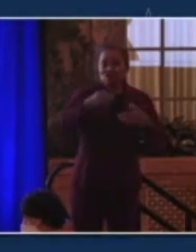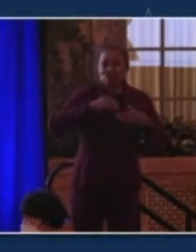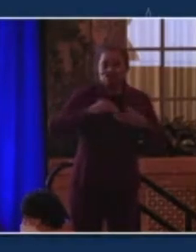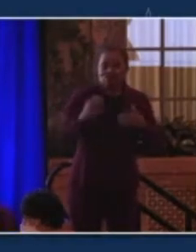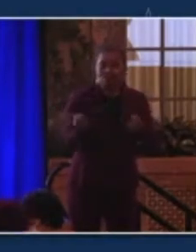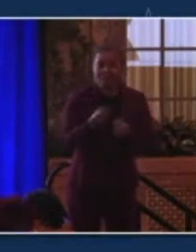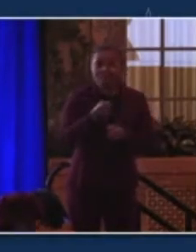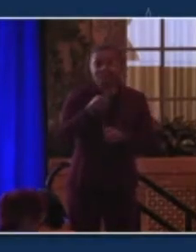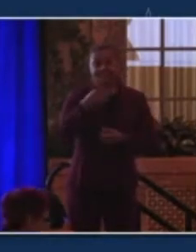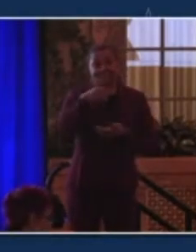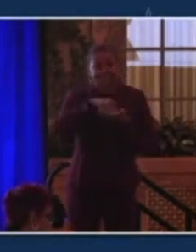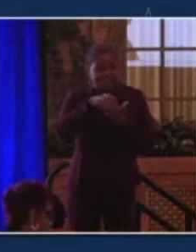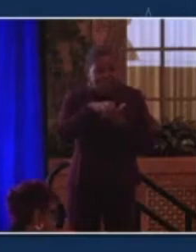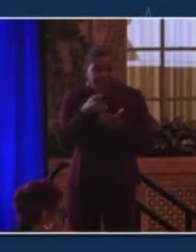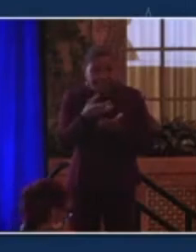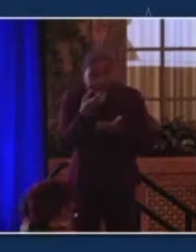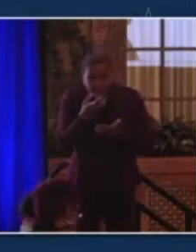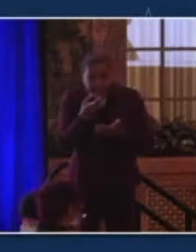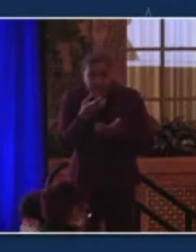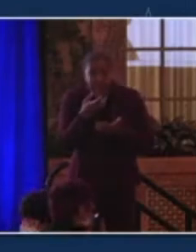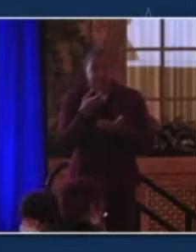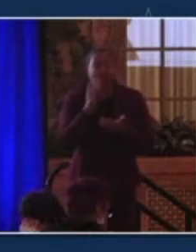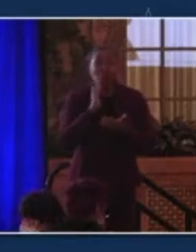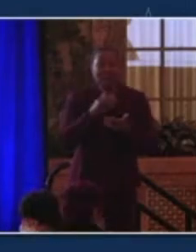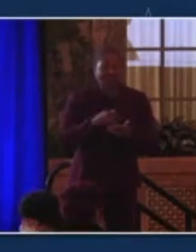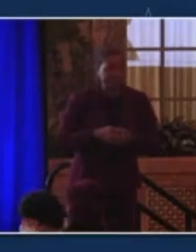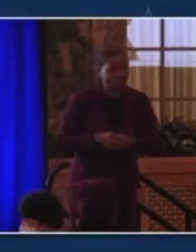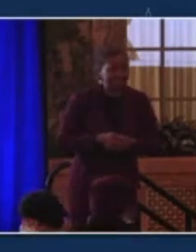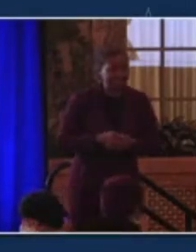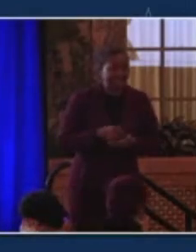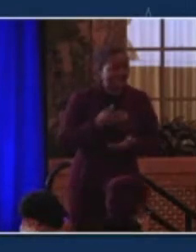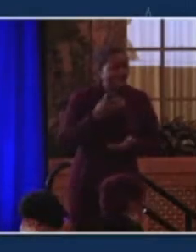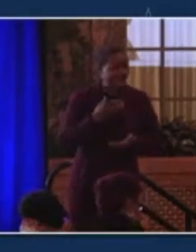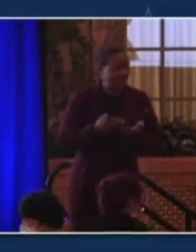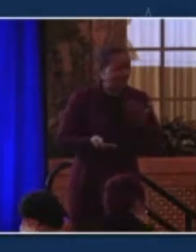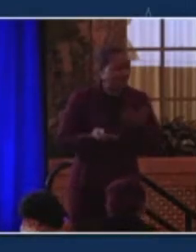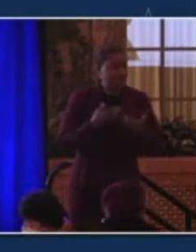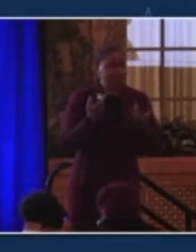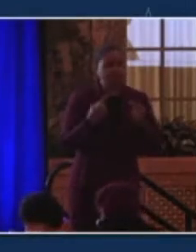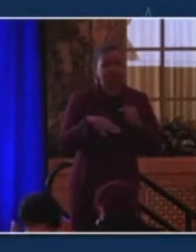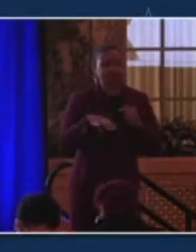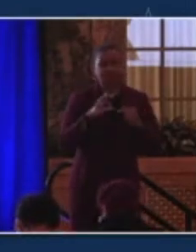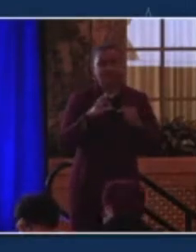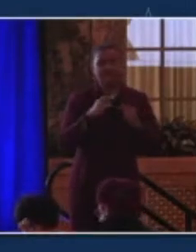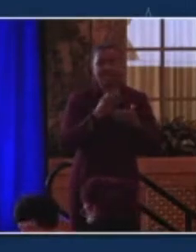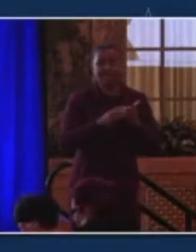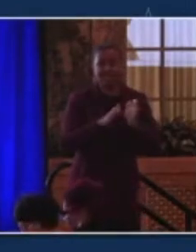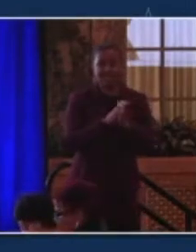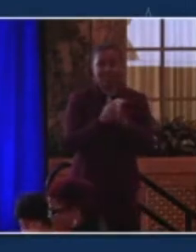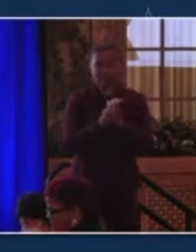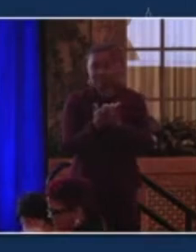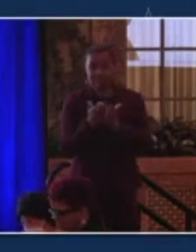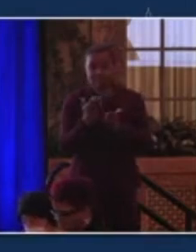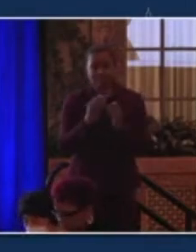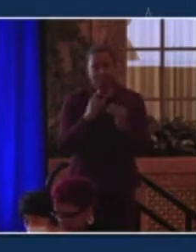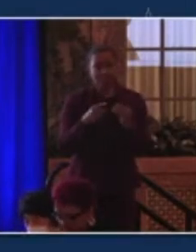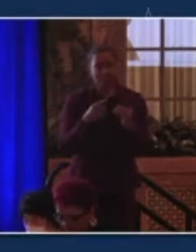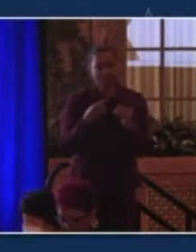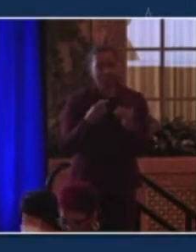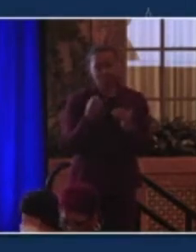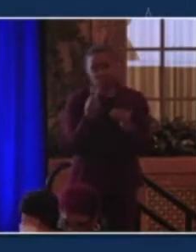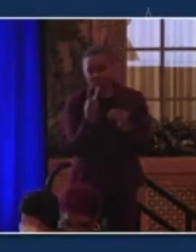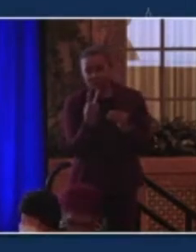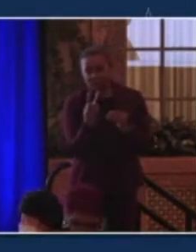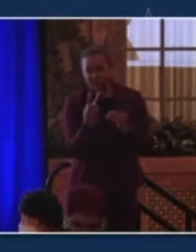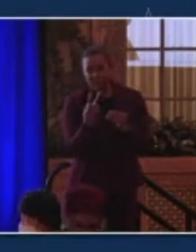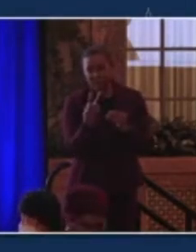of cake if there was any cake left, and he'd probably seek out some of these books, maybe about a dozen, and he'd